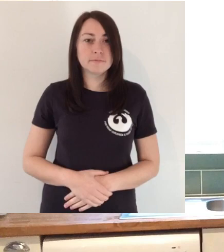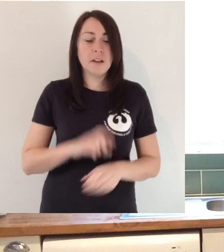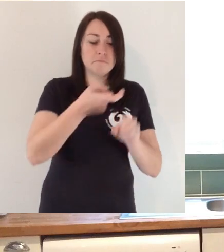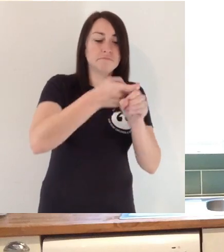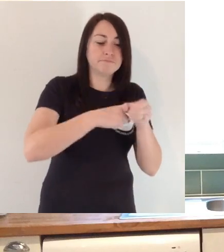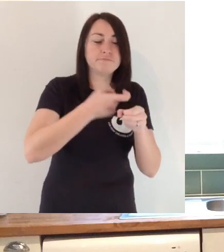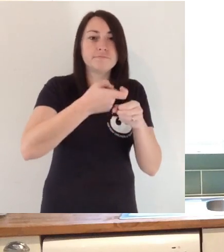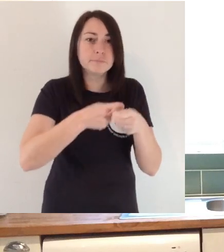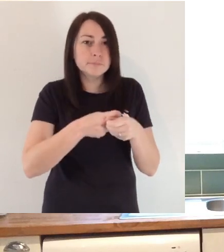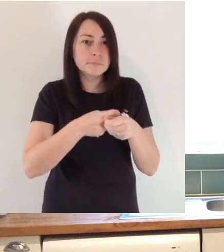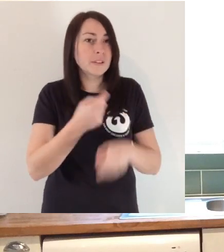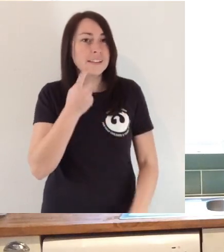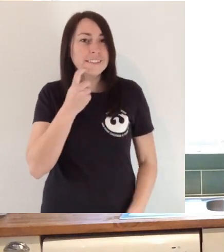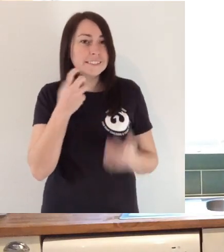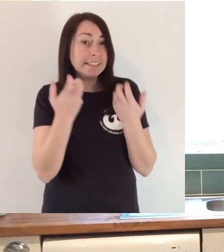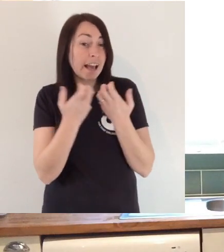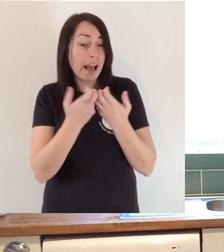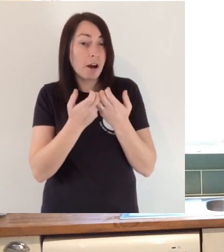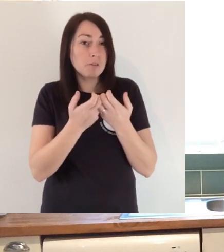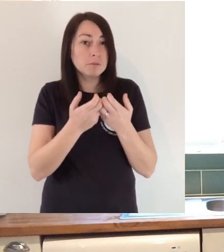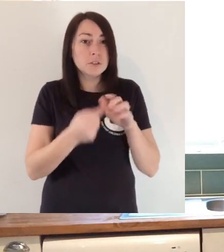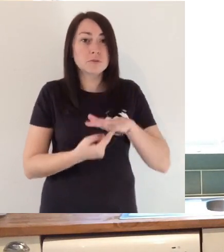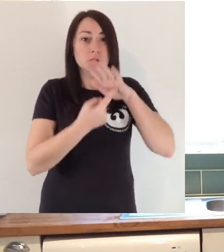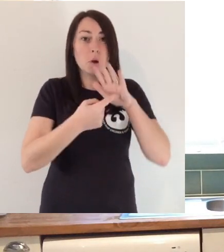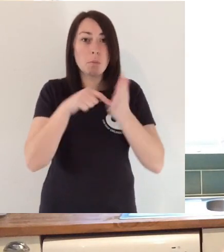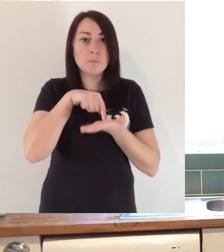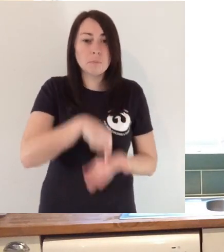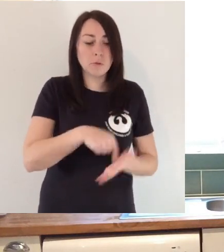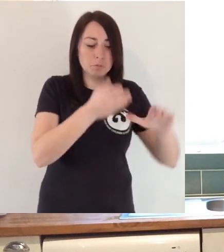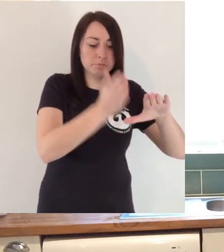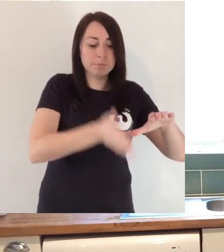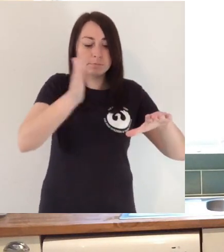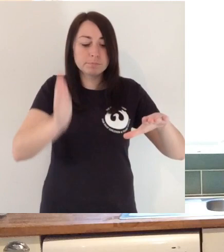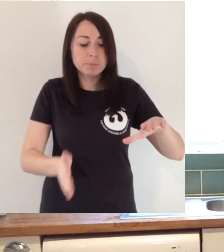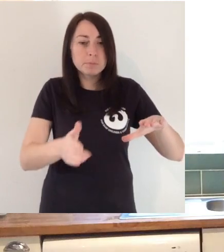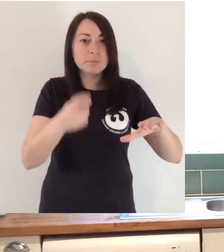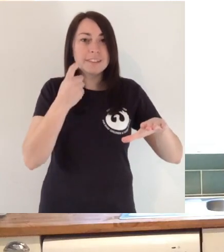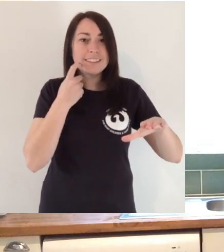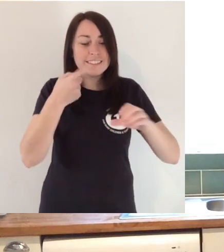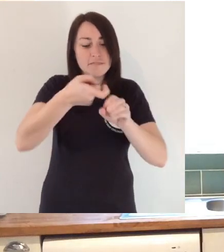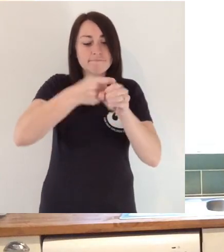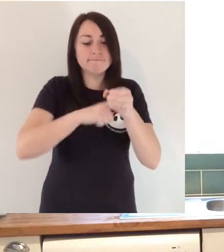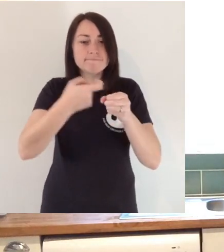And we're going to take the skin off of those. Sometimes it's easier to chop the top and the bottom and that'll come off easily.